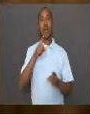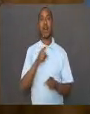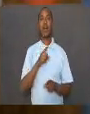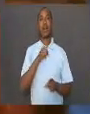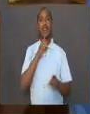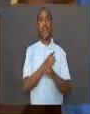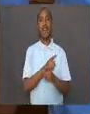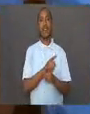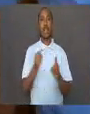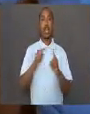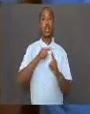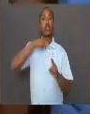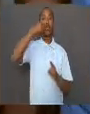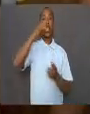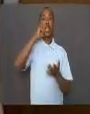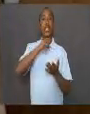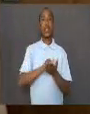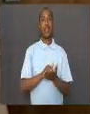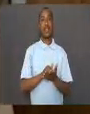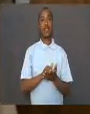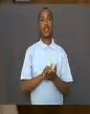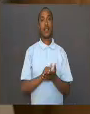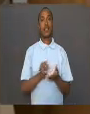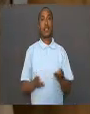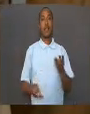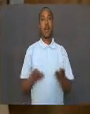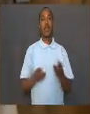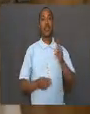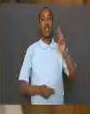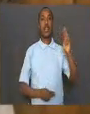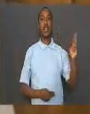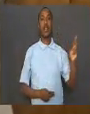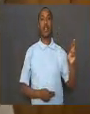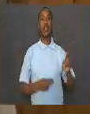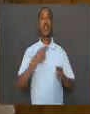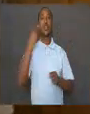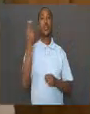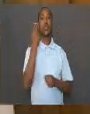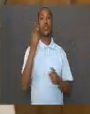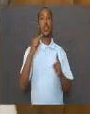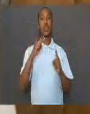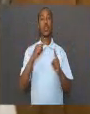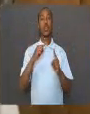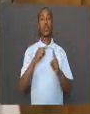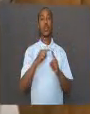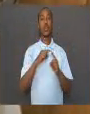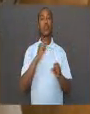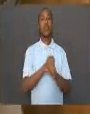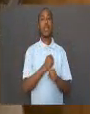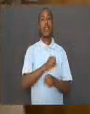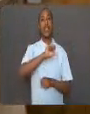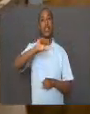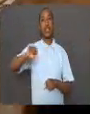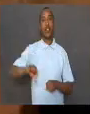You were right to say that the mass of the ingredients used to